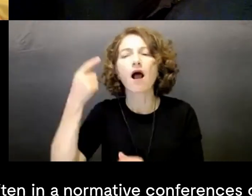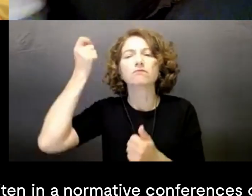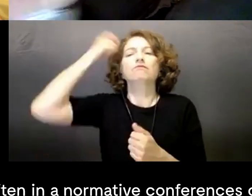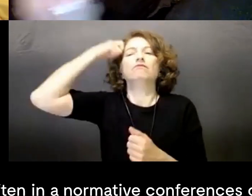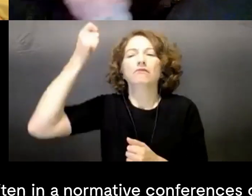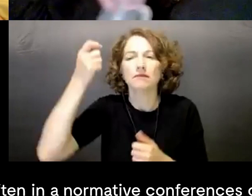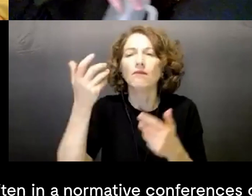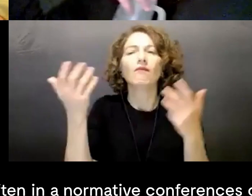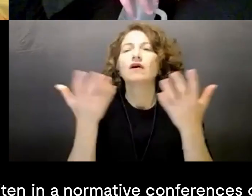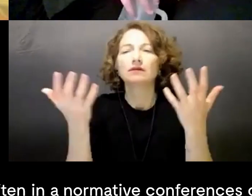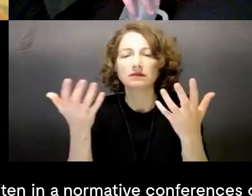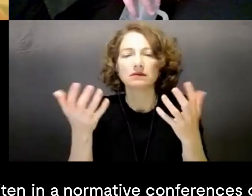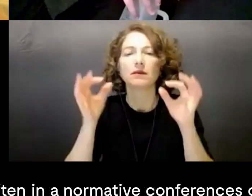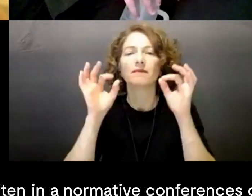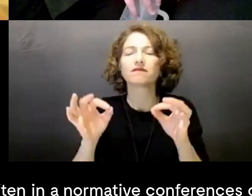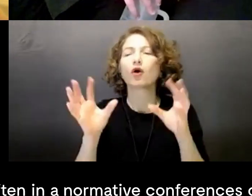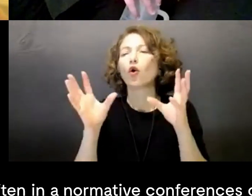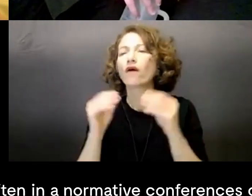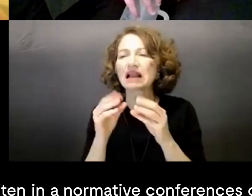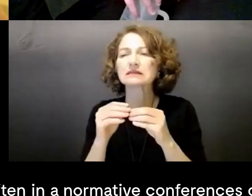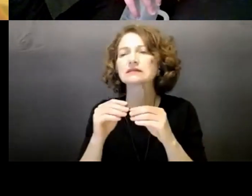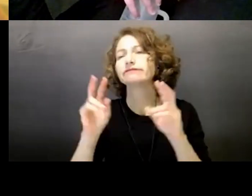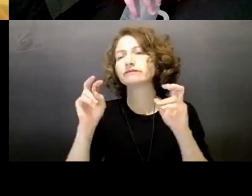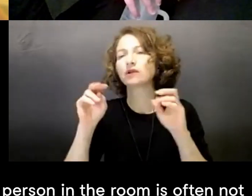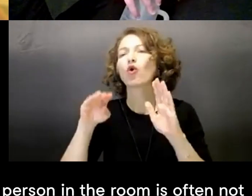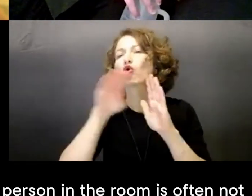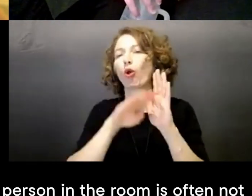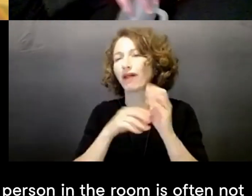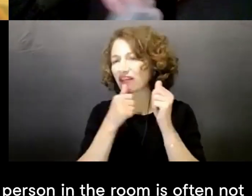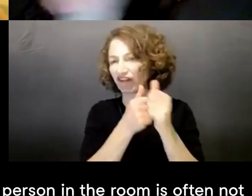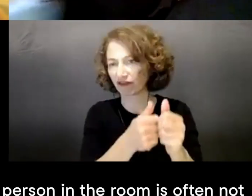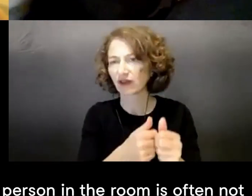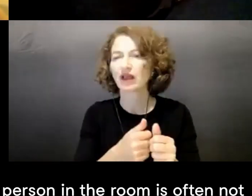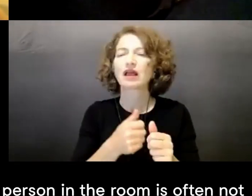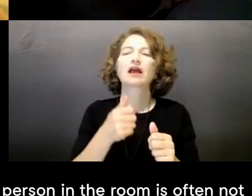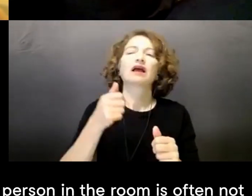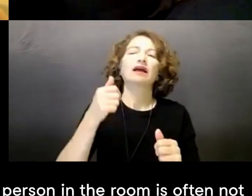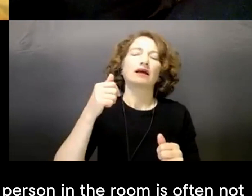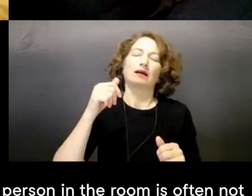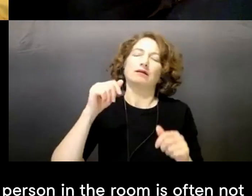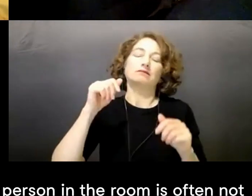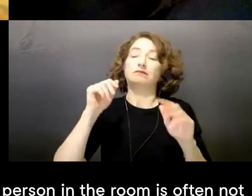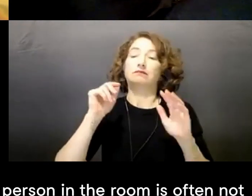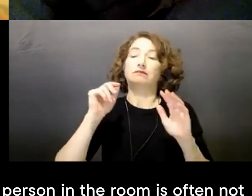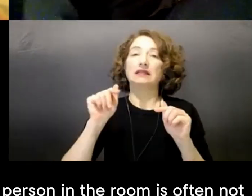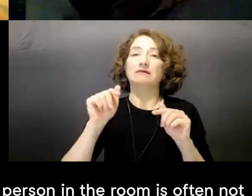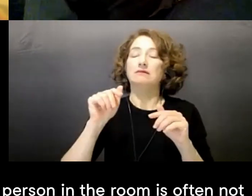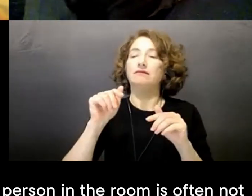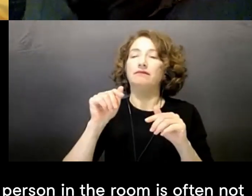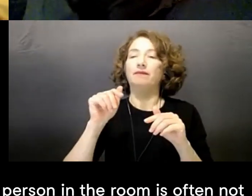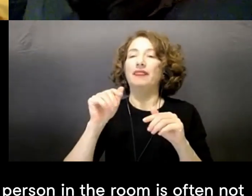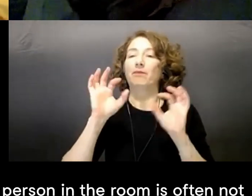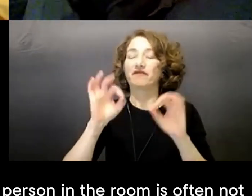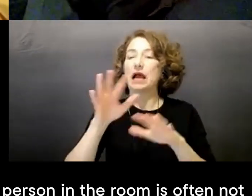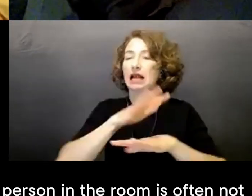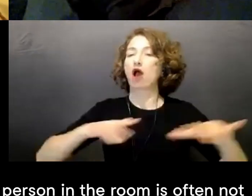normative conferences or events, the presence of the disabled person in the room